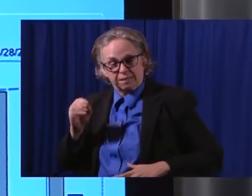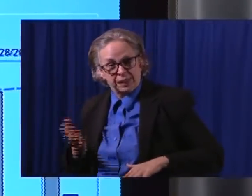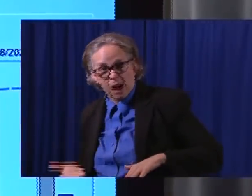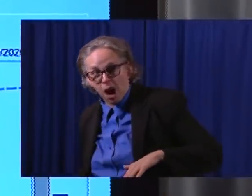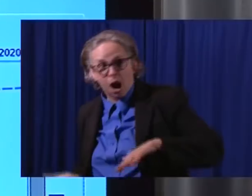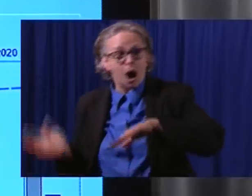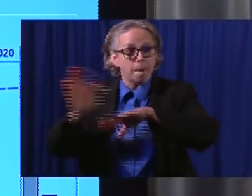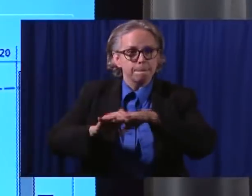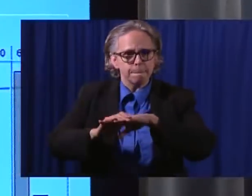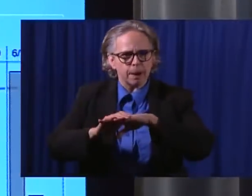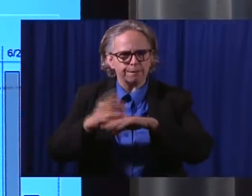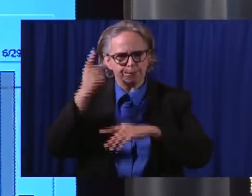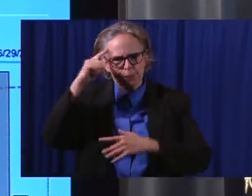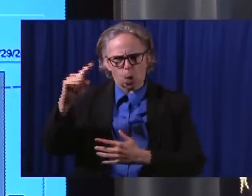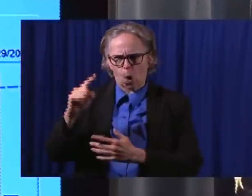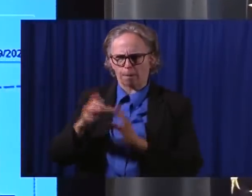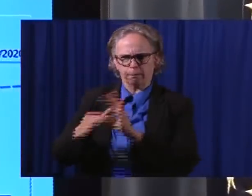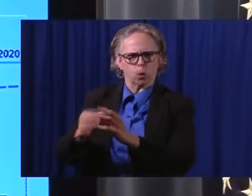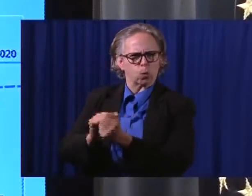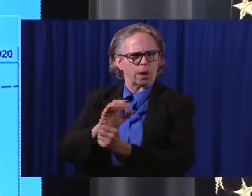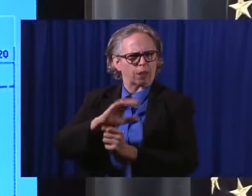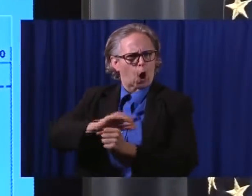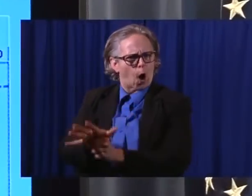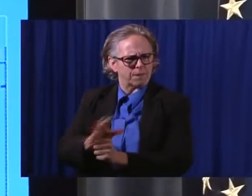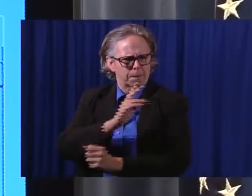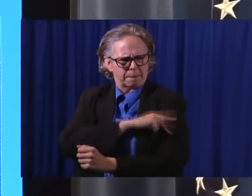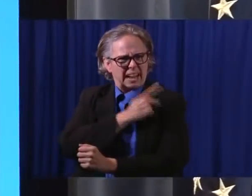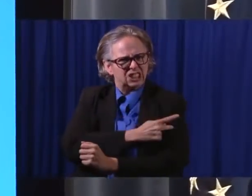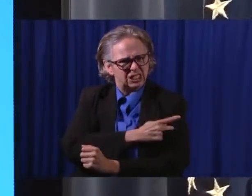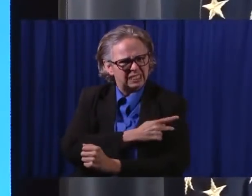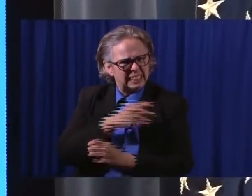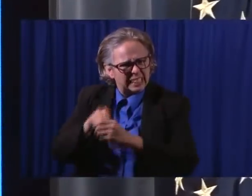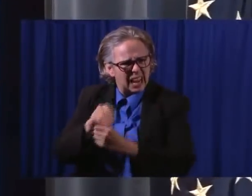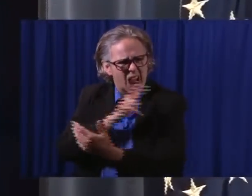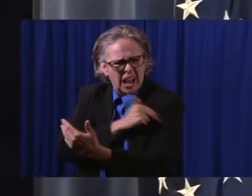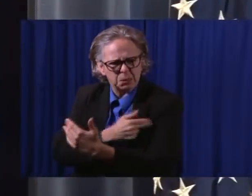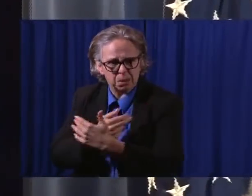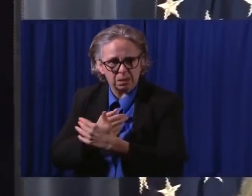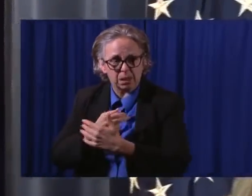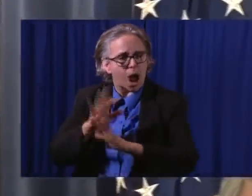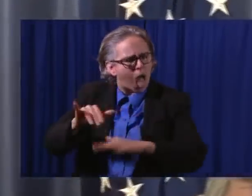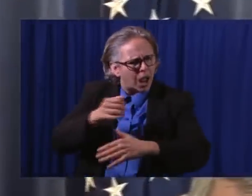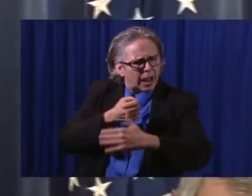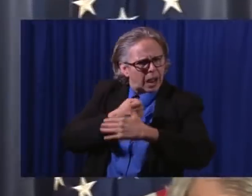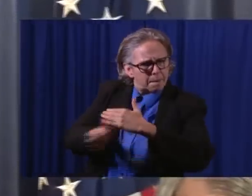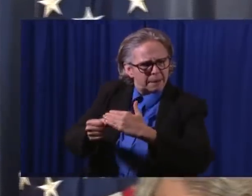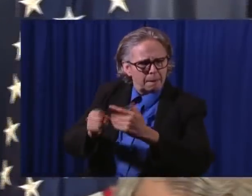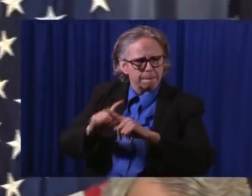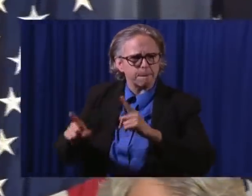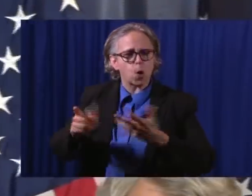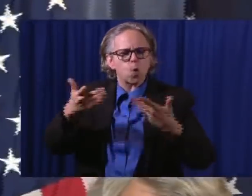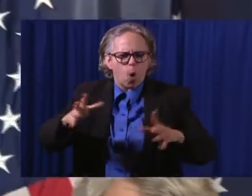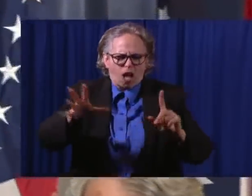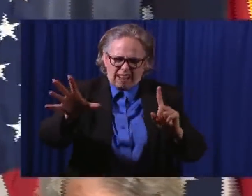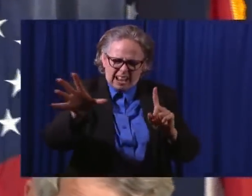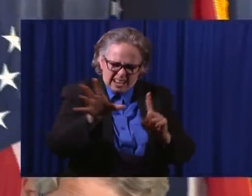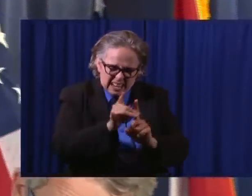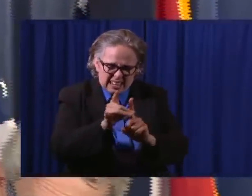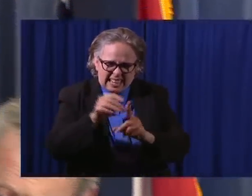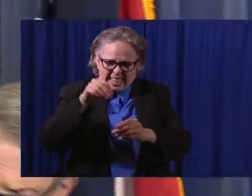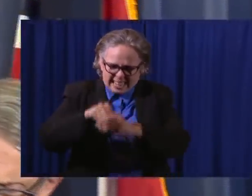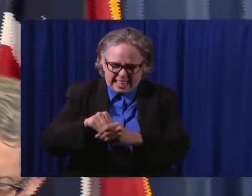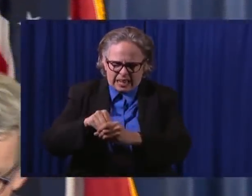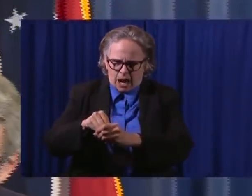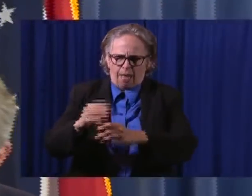not hospital admissions each day. These are just who's occupying these beds, which from a point of view of being